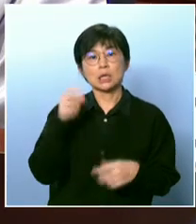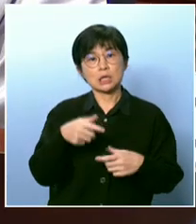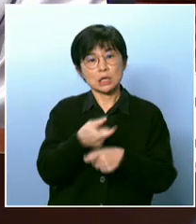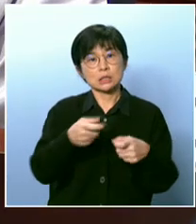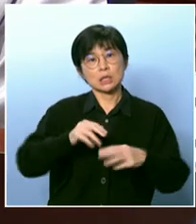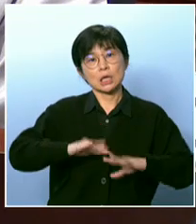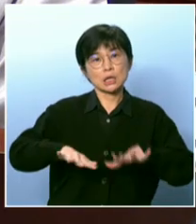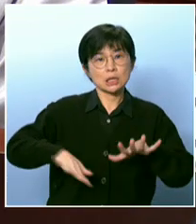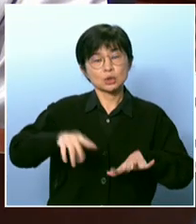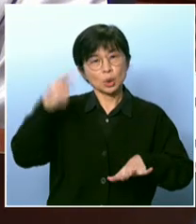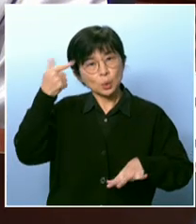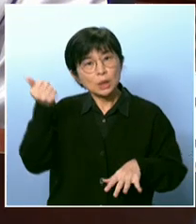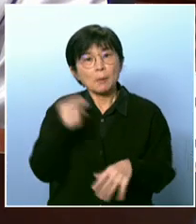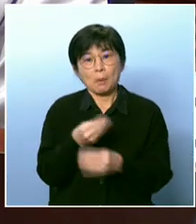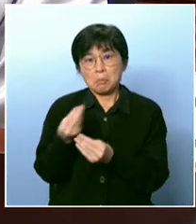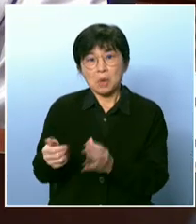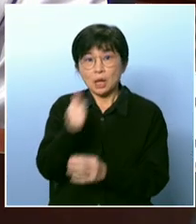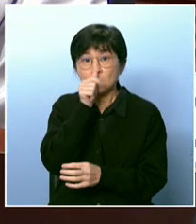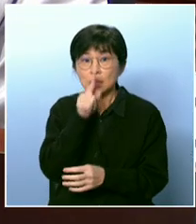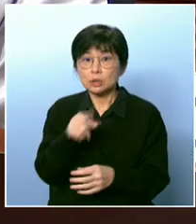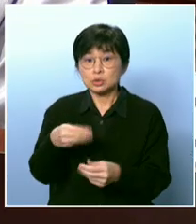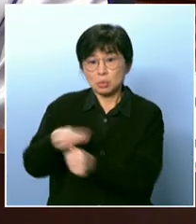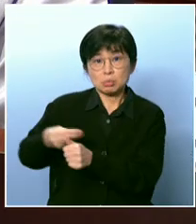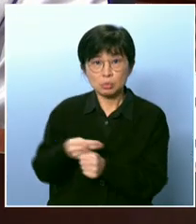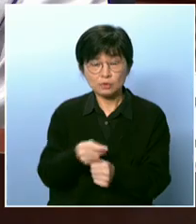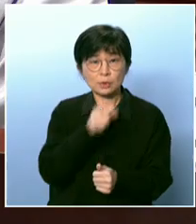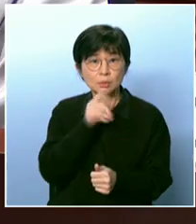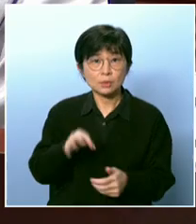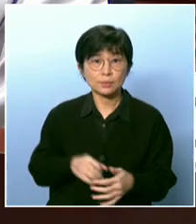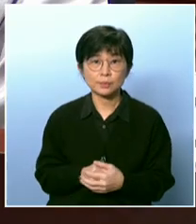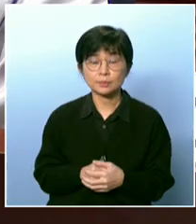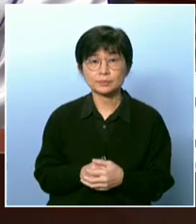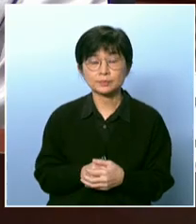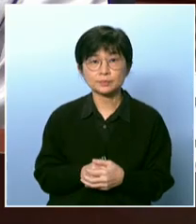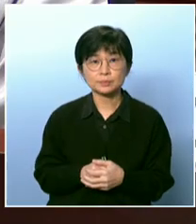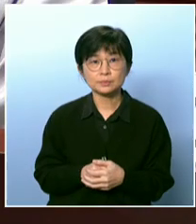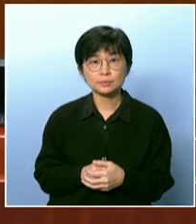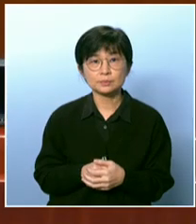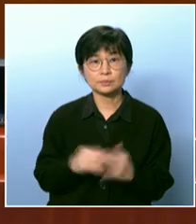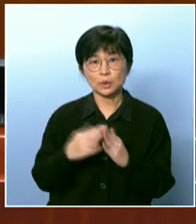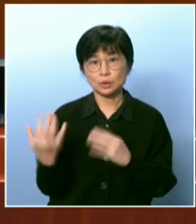institutions providing support, teaching the participants about